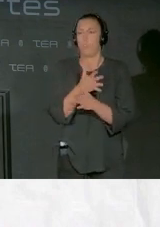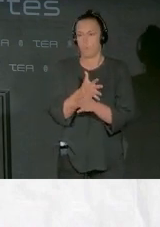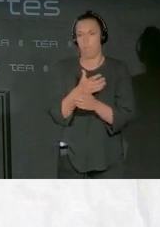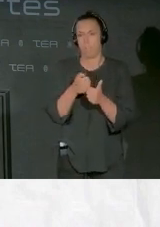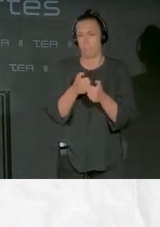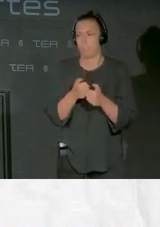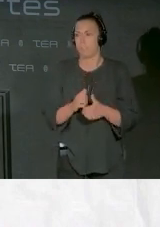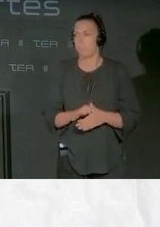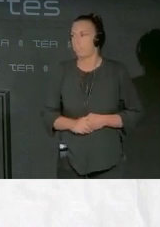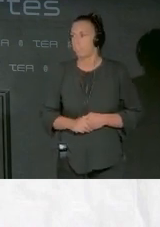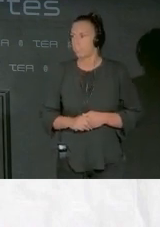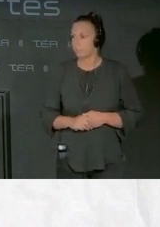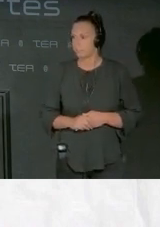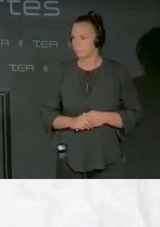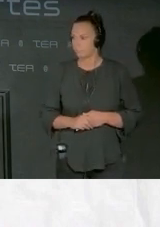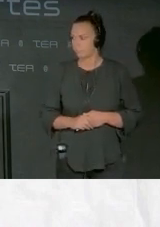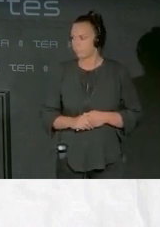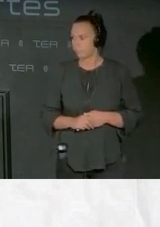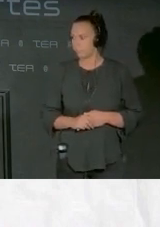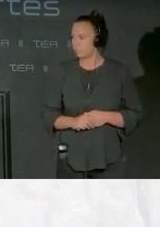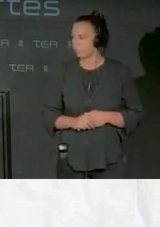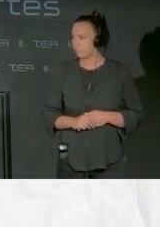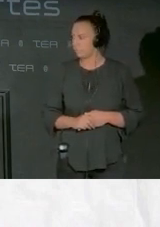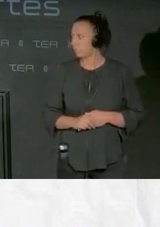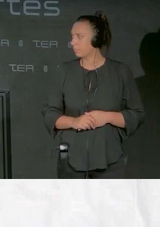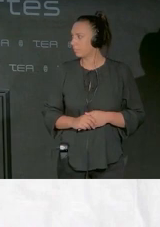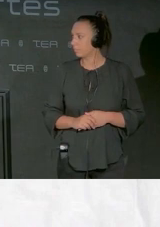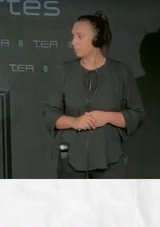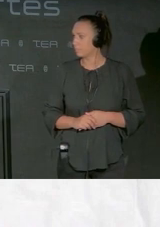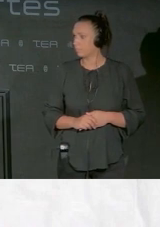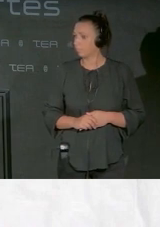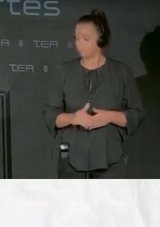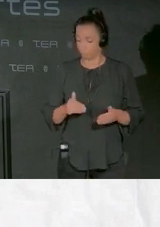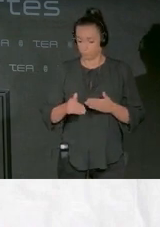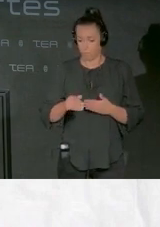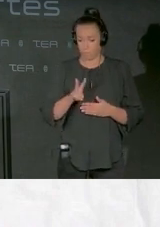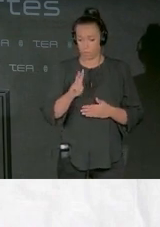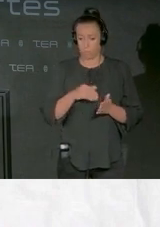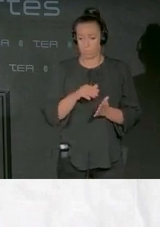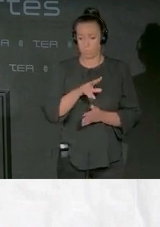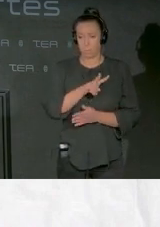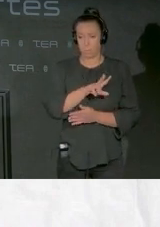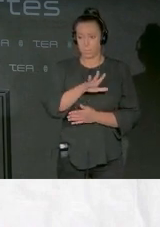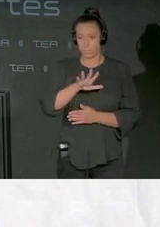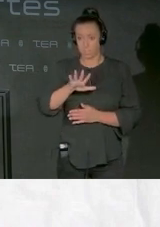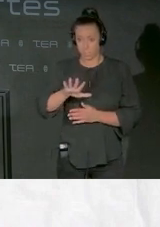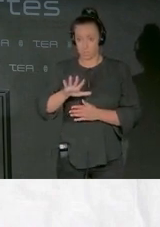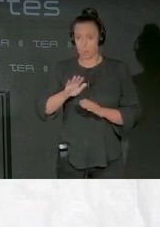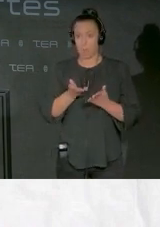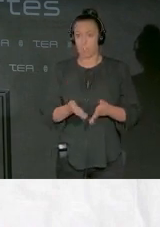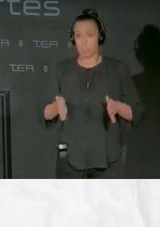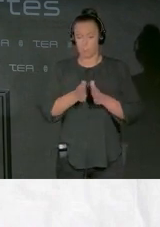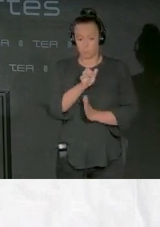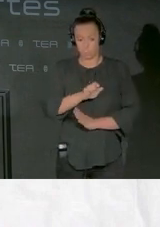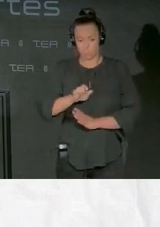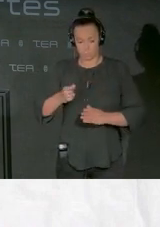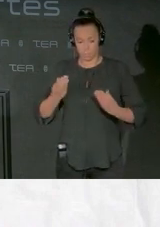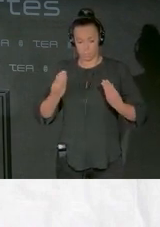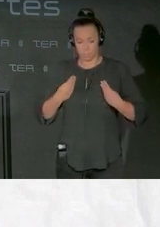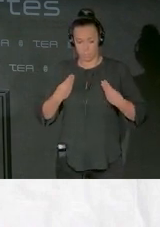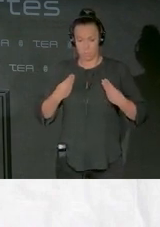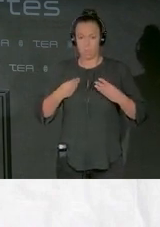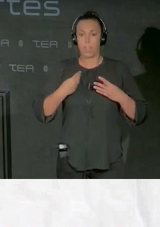In Europe, estimates range from about 30% to 50%. So men and women, so